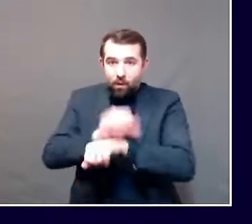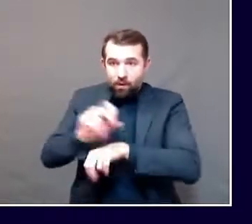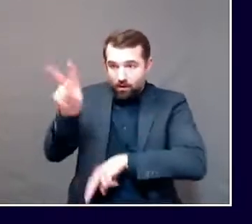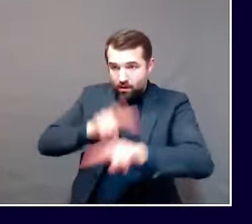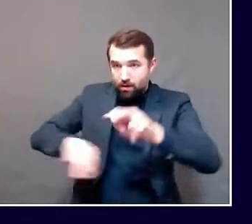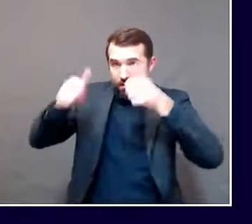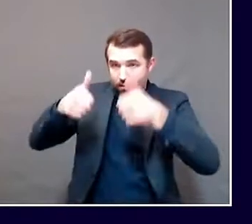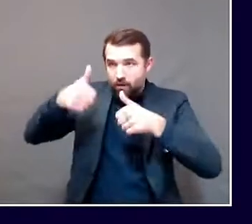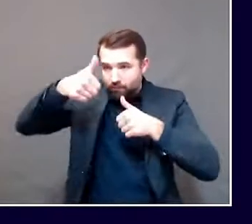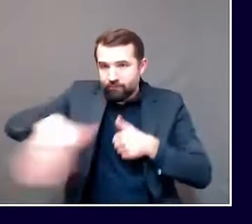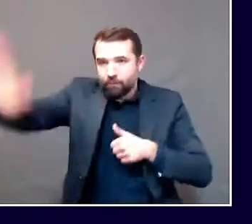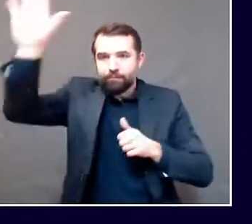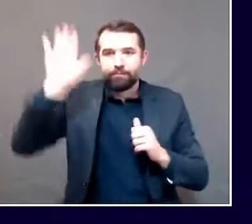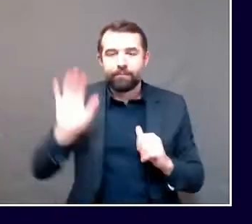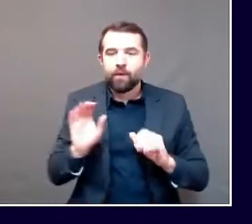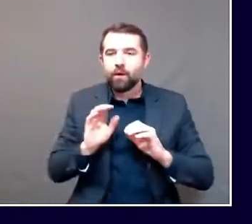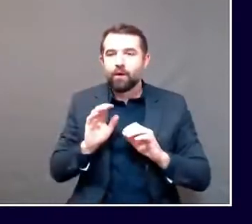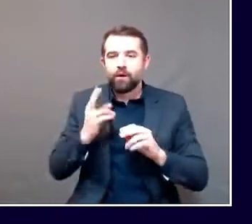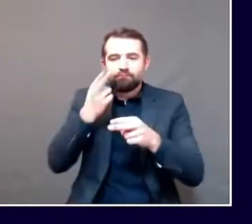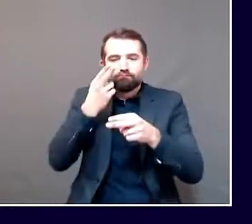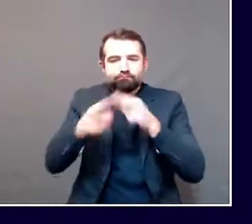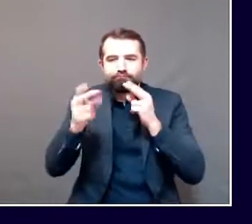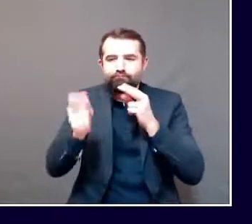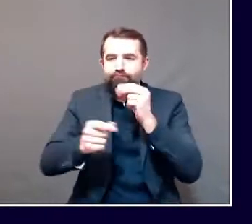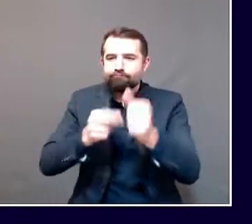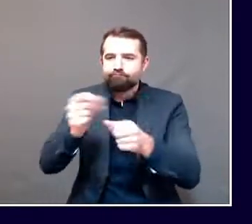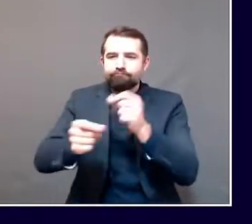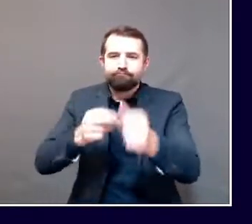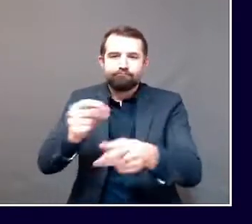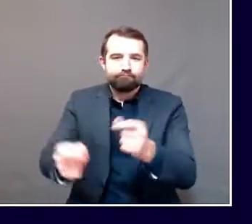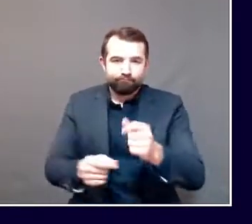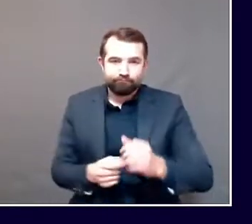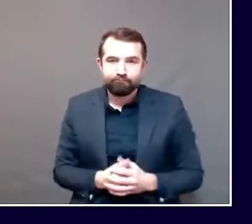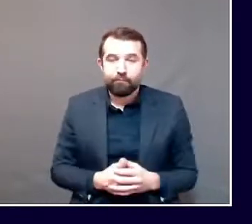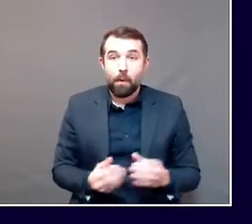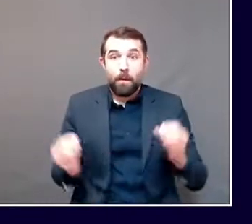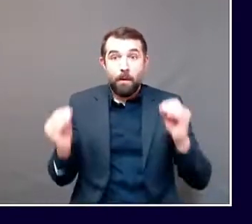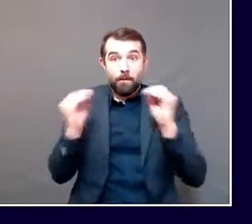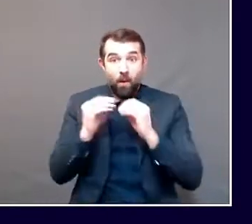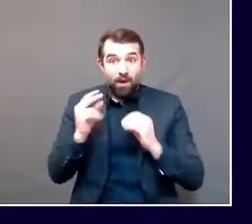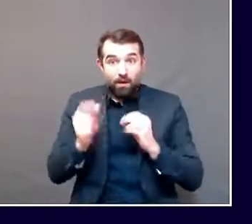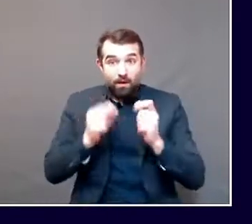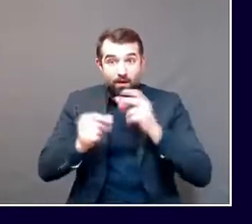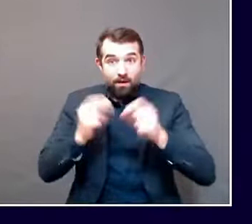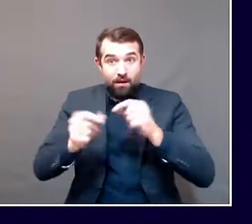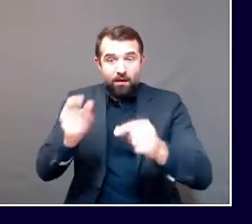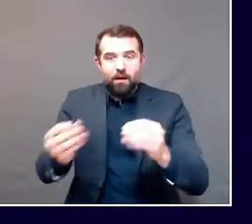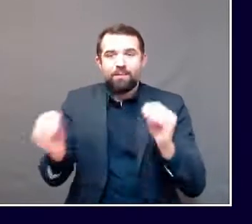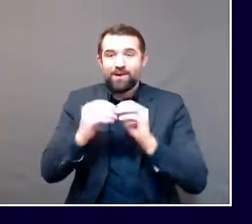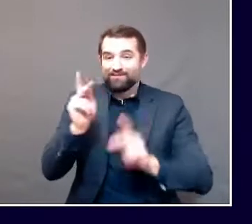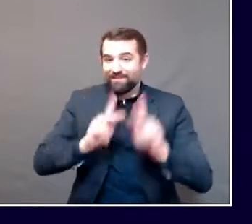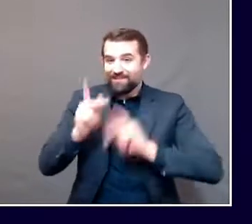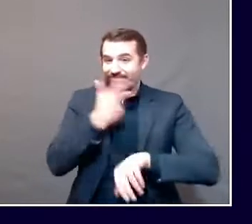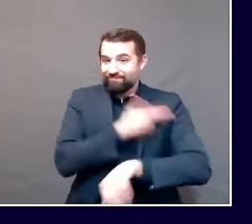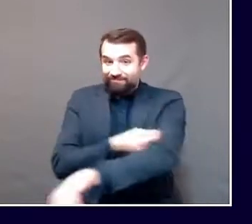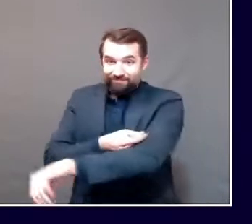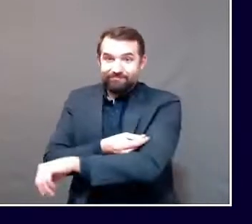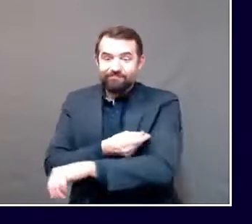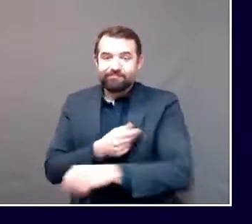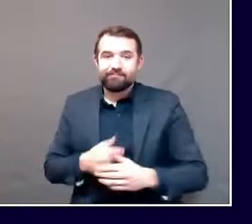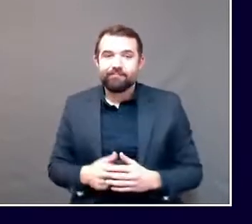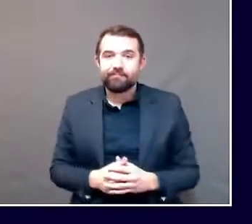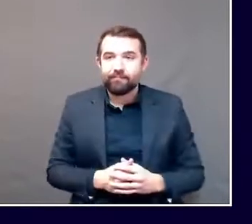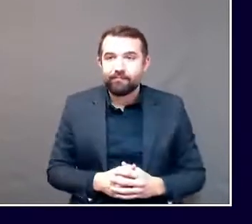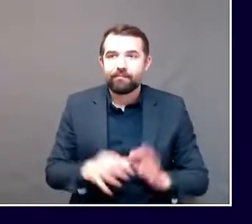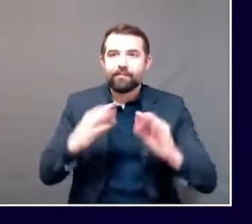that increases our throughput, and B, because it reduces the likelihood of any transmission. Thank you. So